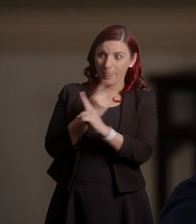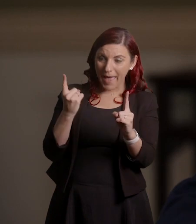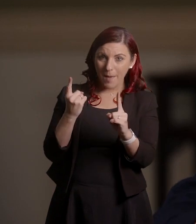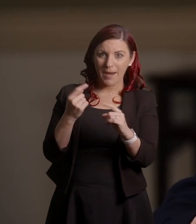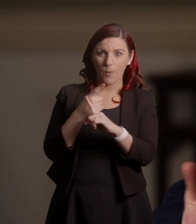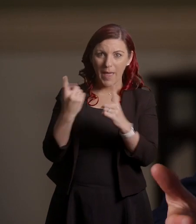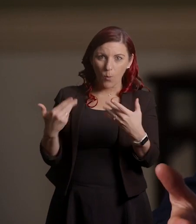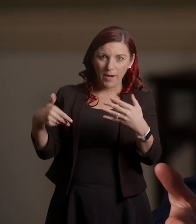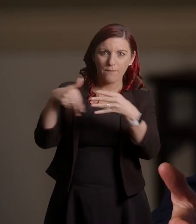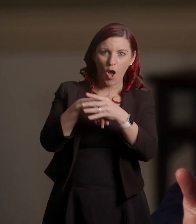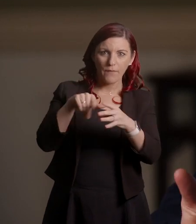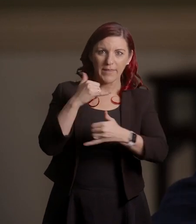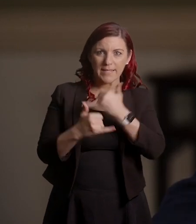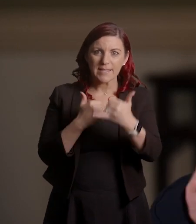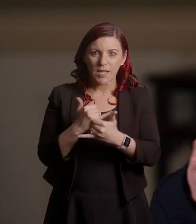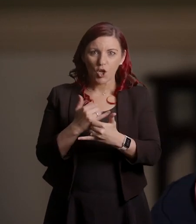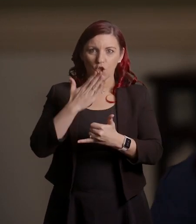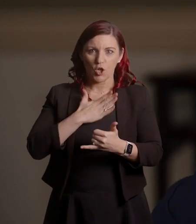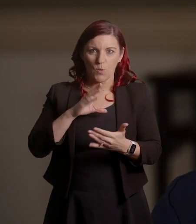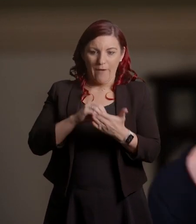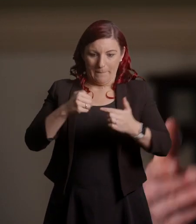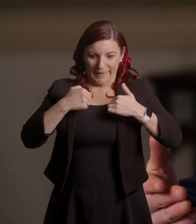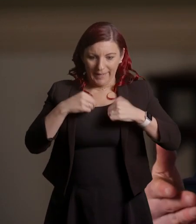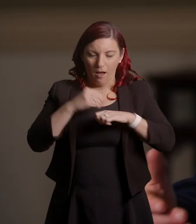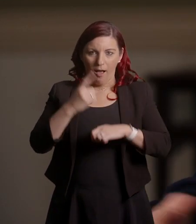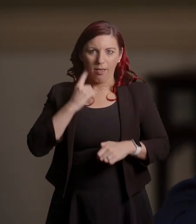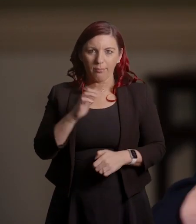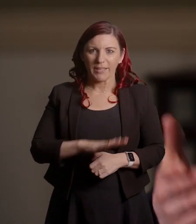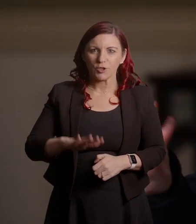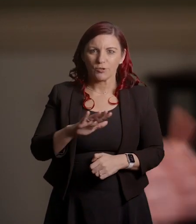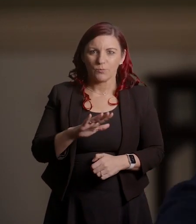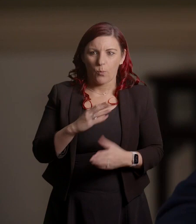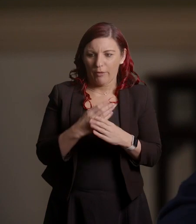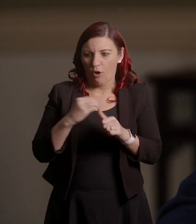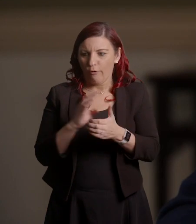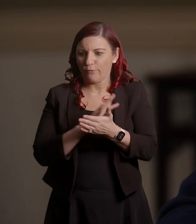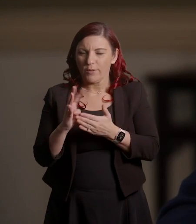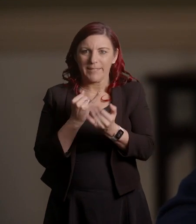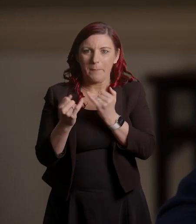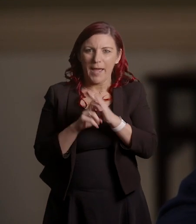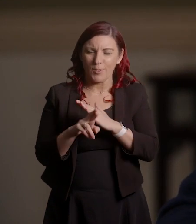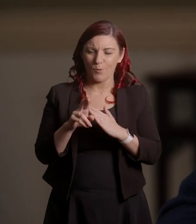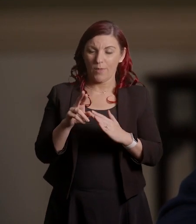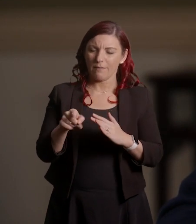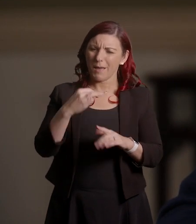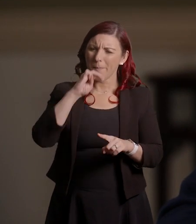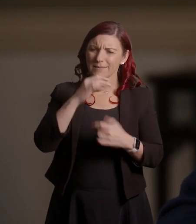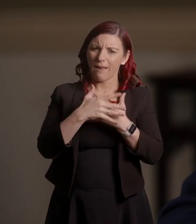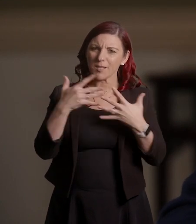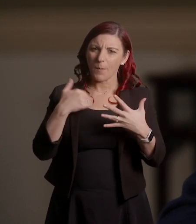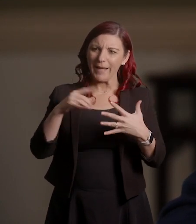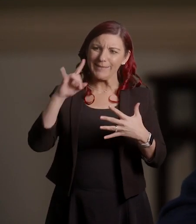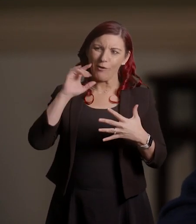how much they contributed this season. Just to have me on the pitch and the other 14 players on the pitch, it meant a